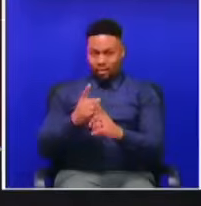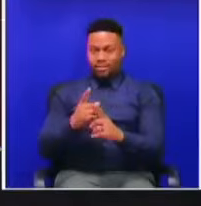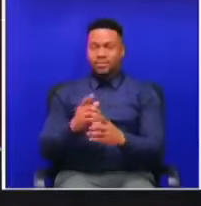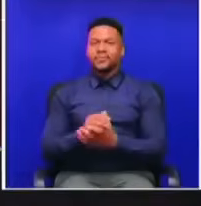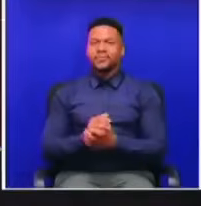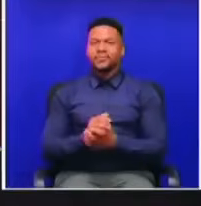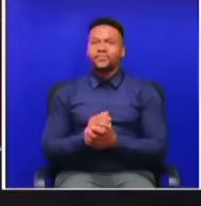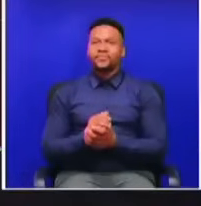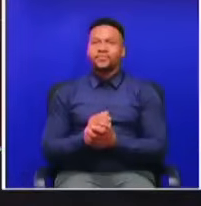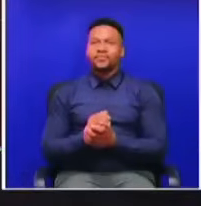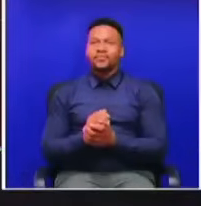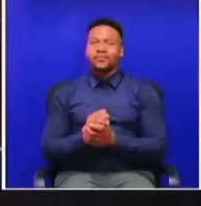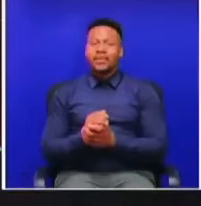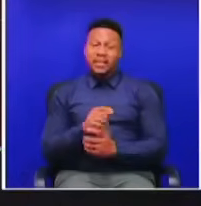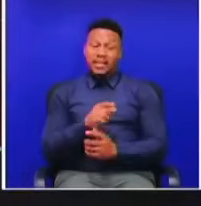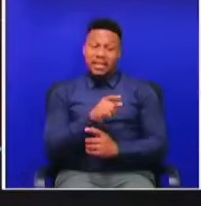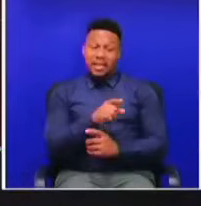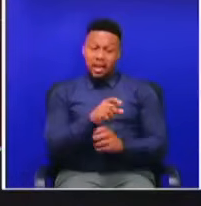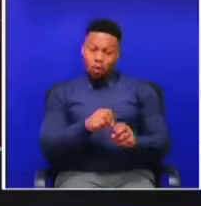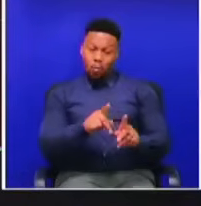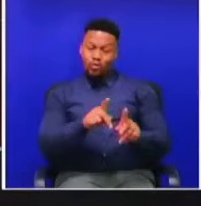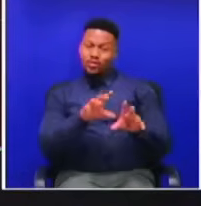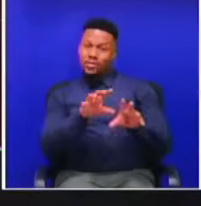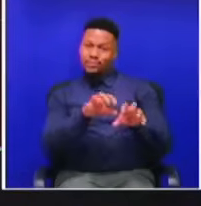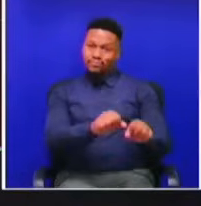capitalization of the Post Bank